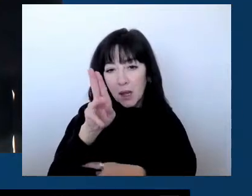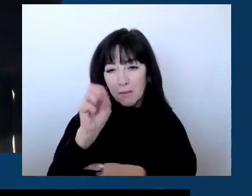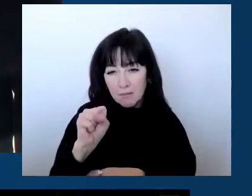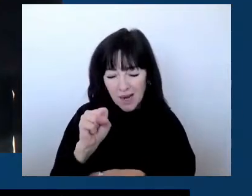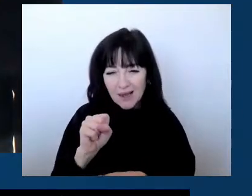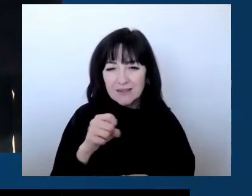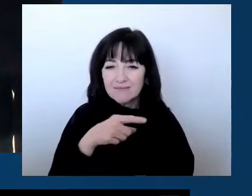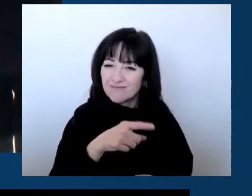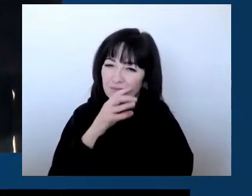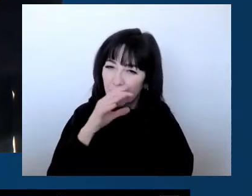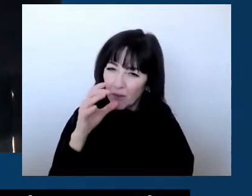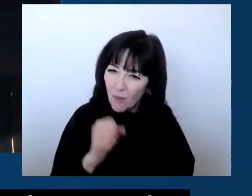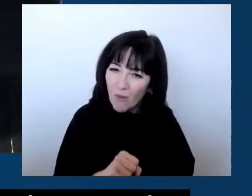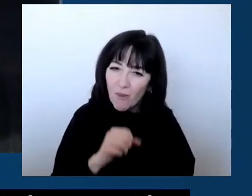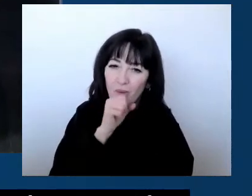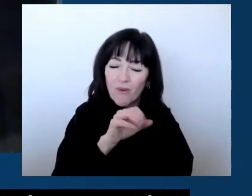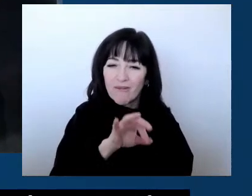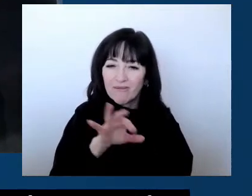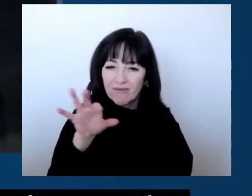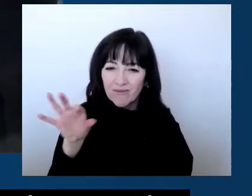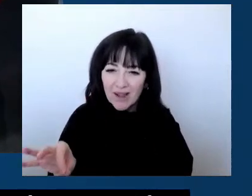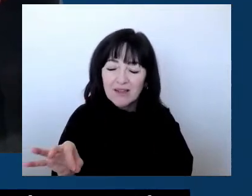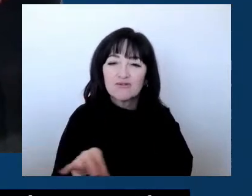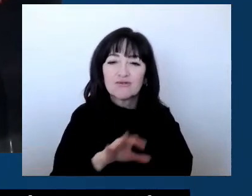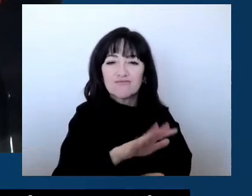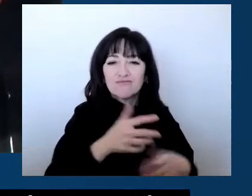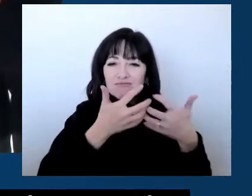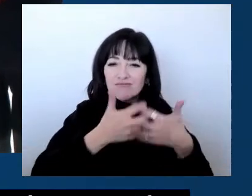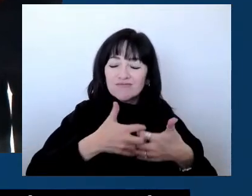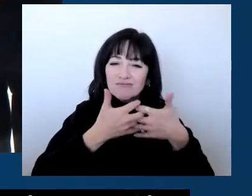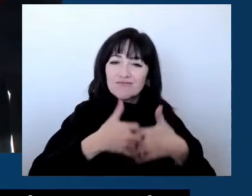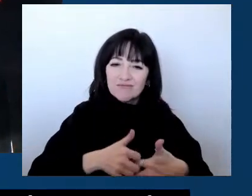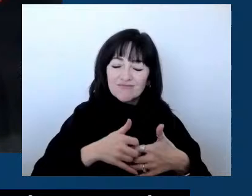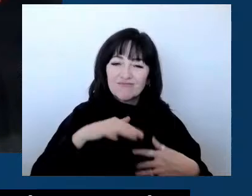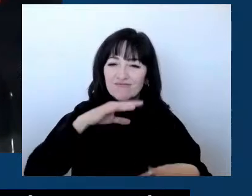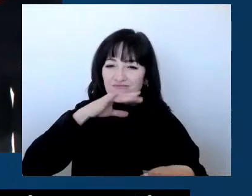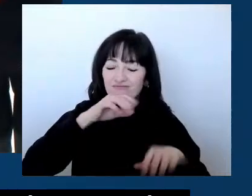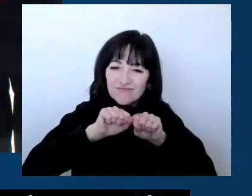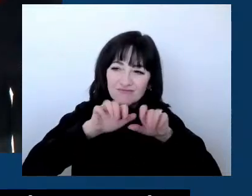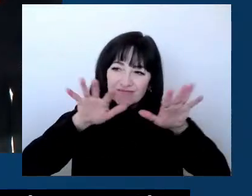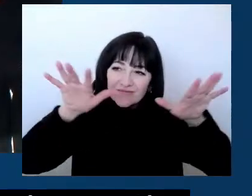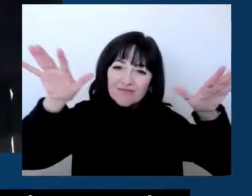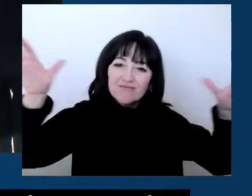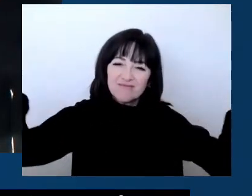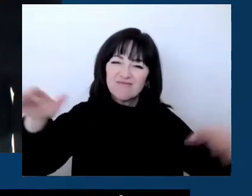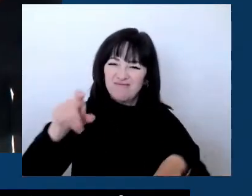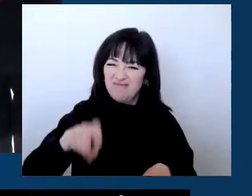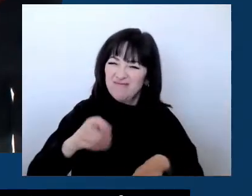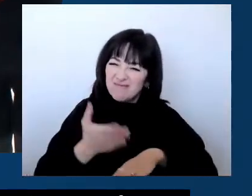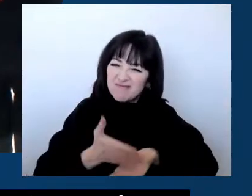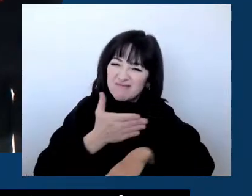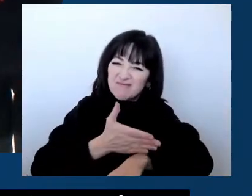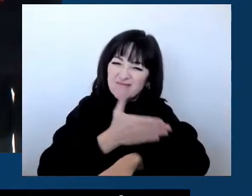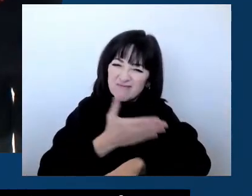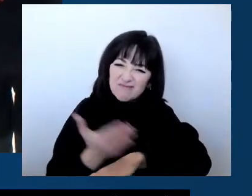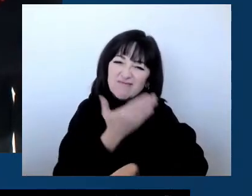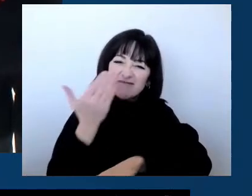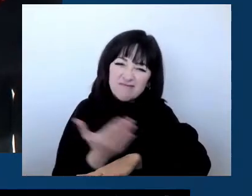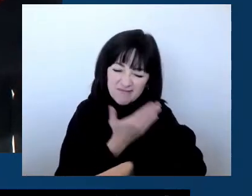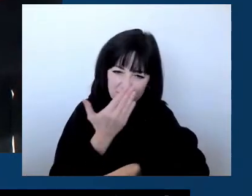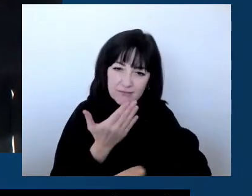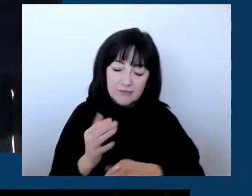emissions and pollution, and we have a chance to do something about that. So next week, the Biden-Harris administration will